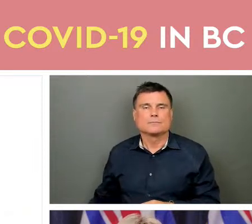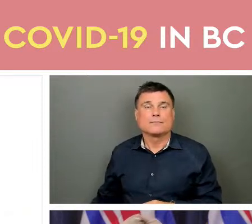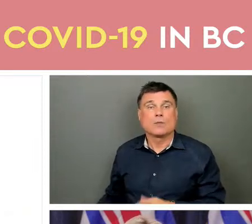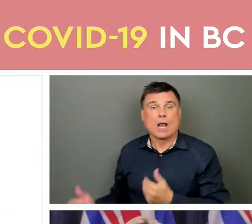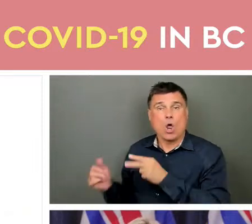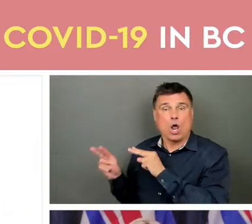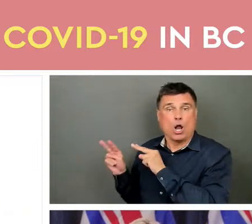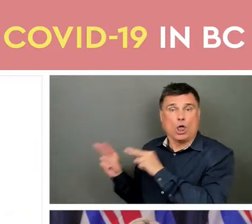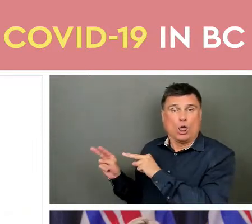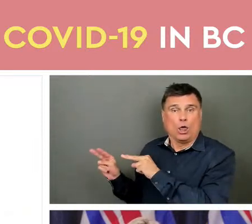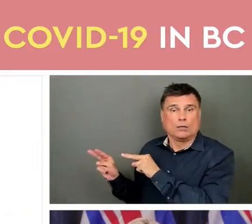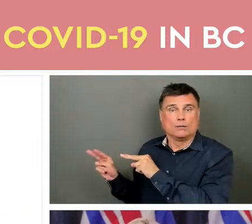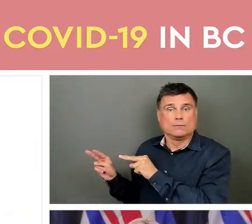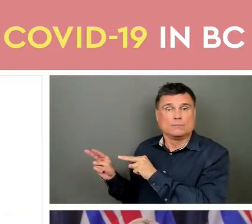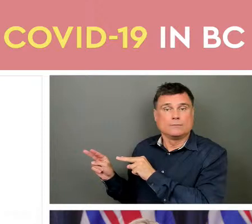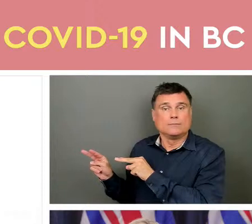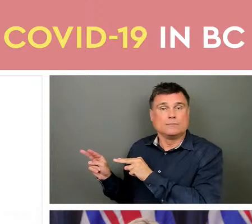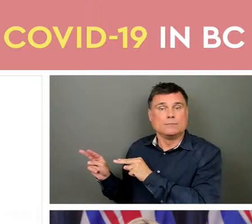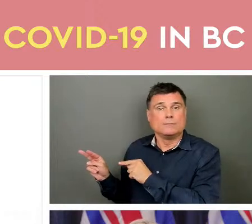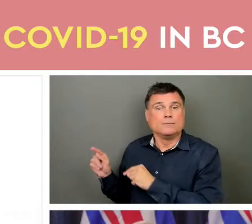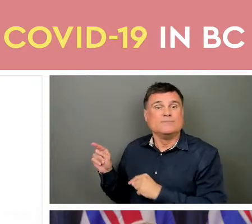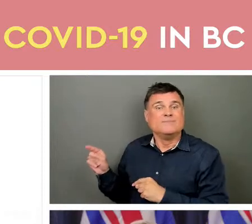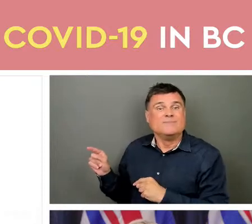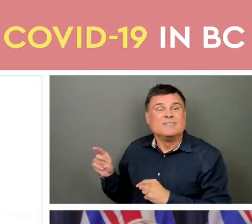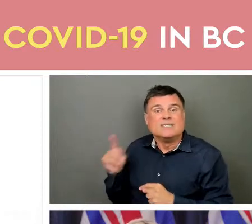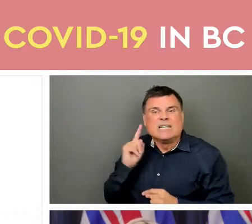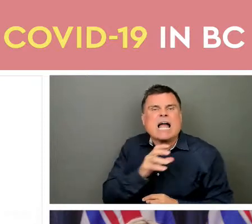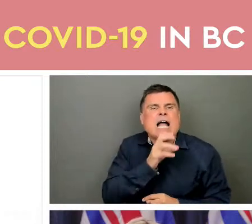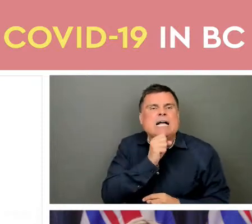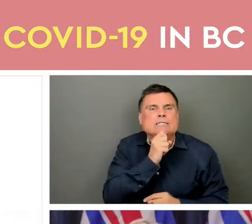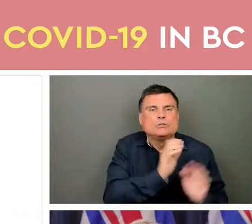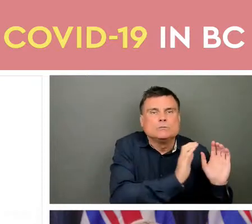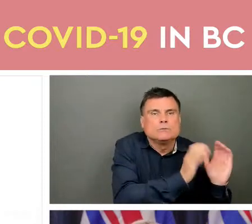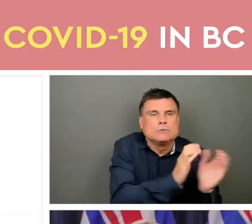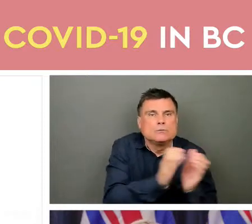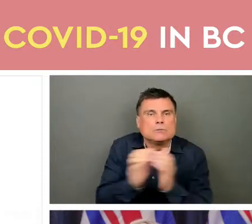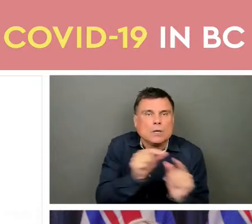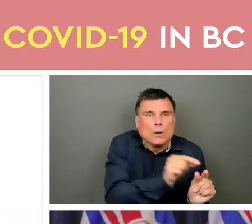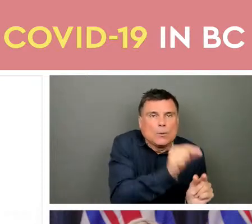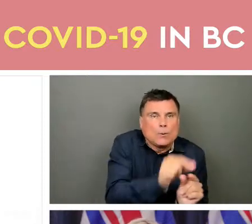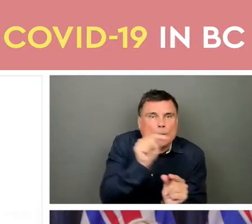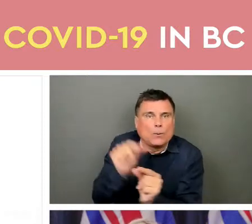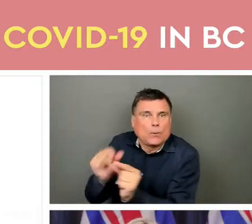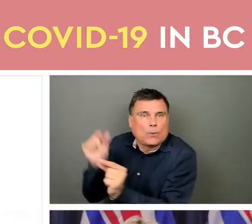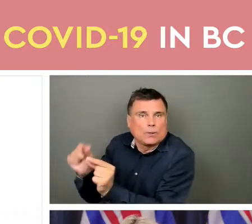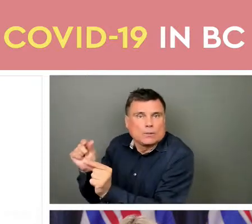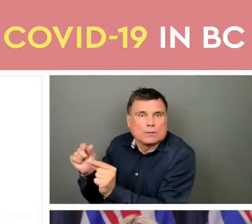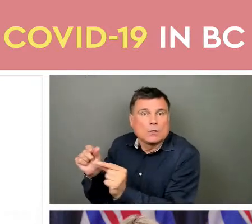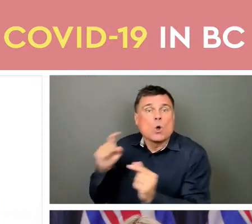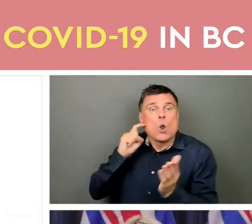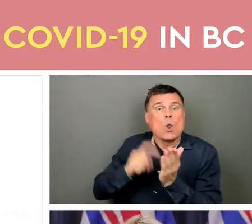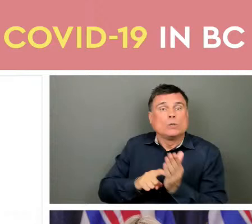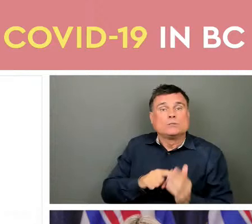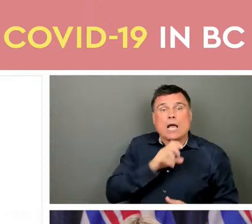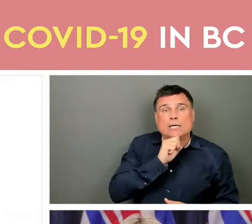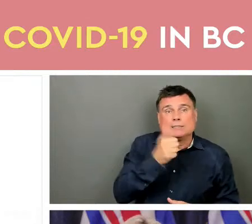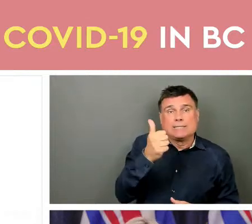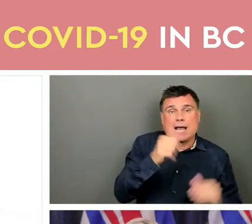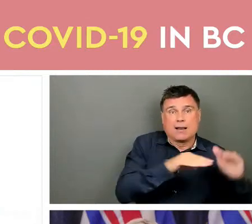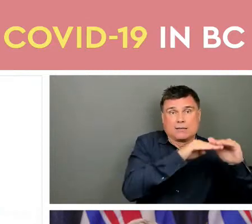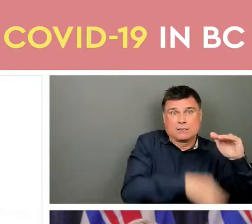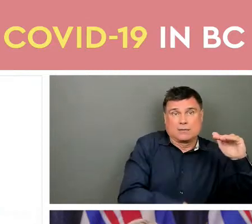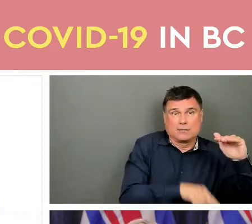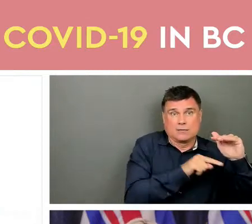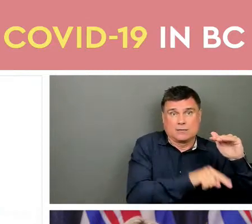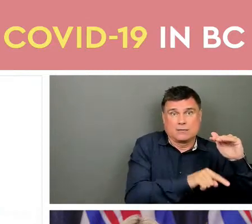more severe illness by age. We still see that young children under the age of 10 and the 10 to